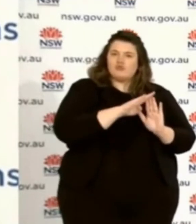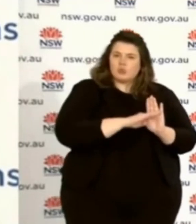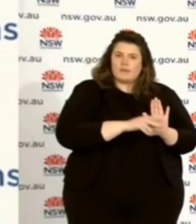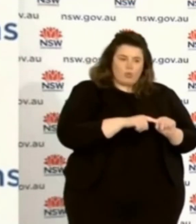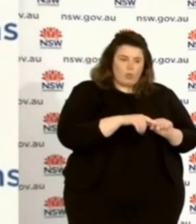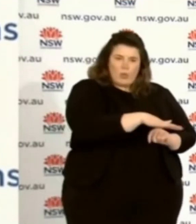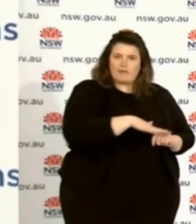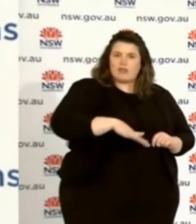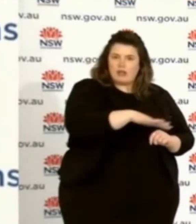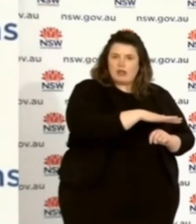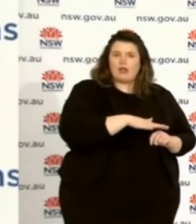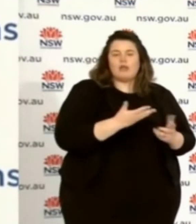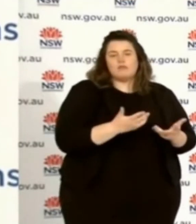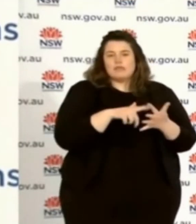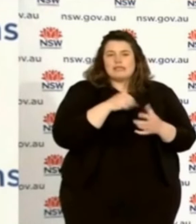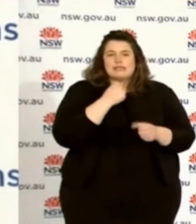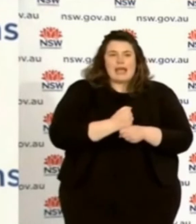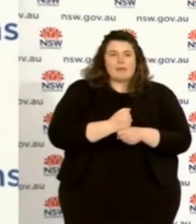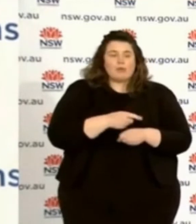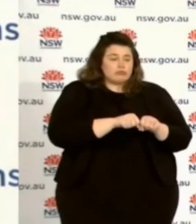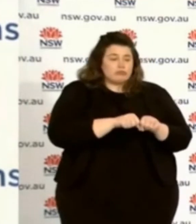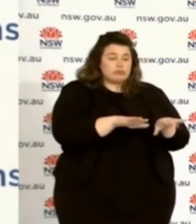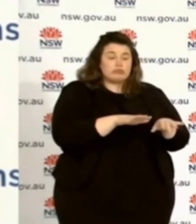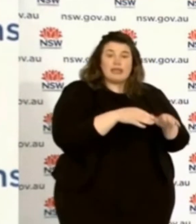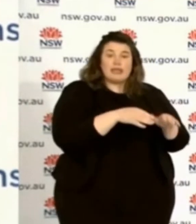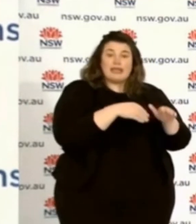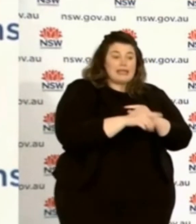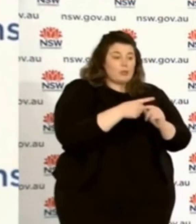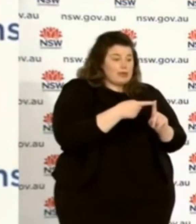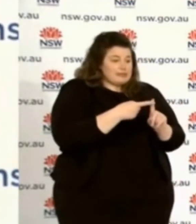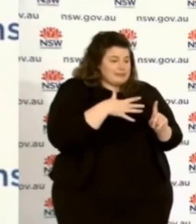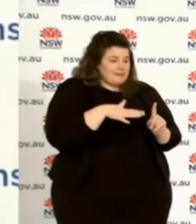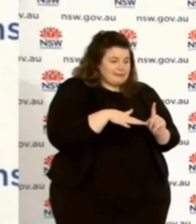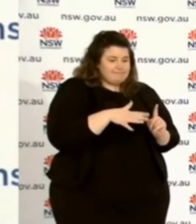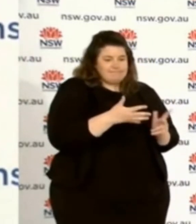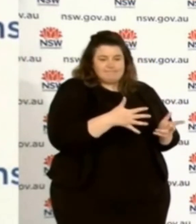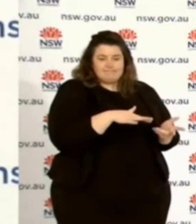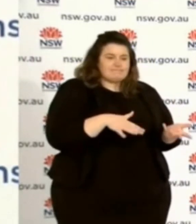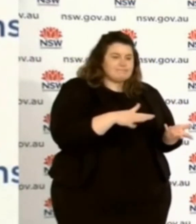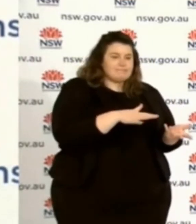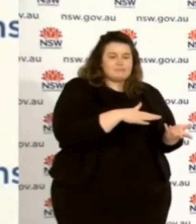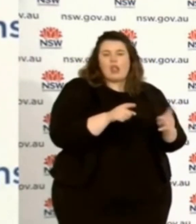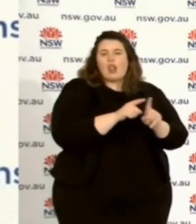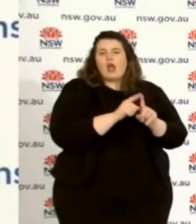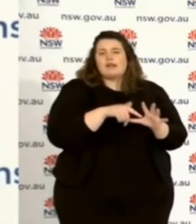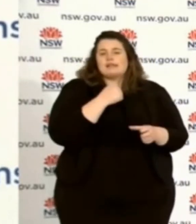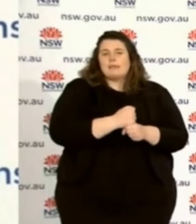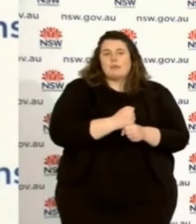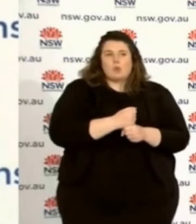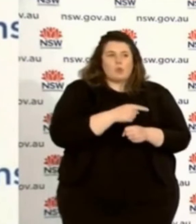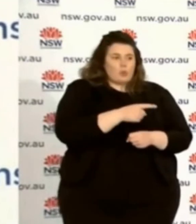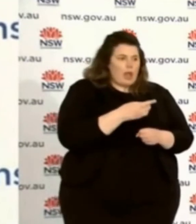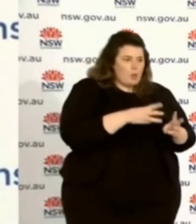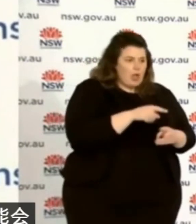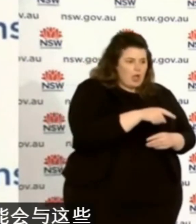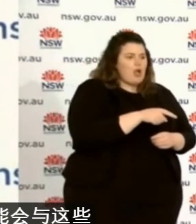put in place. If we note that, for instance, transmission is occurring in a particular being introduced in a particular way,